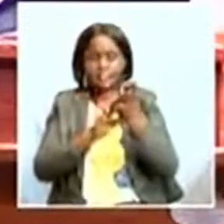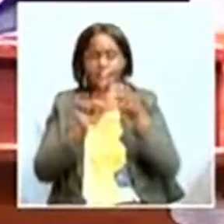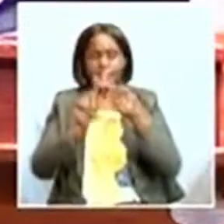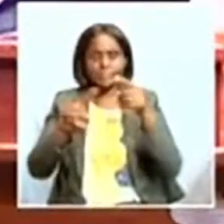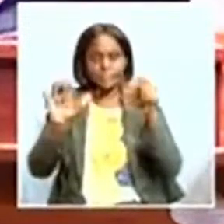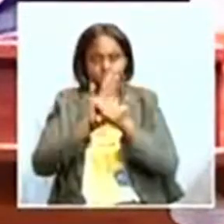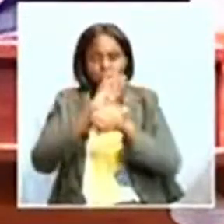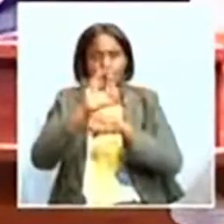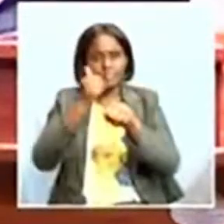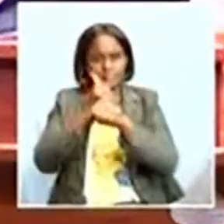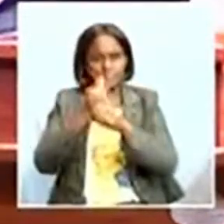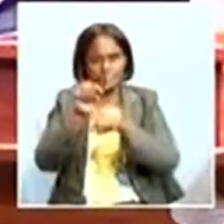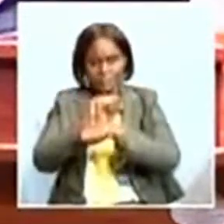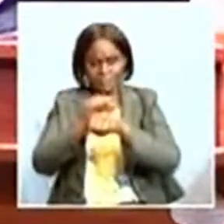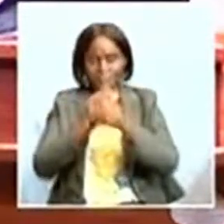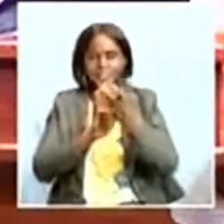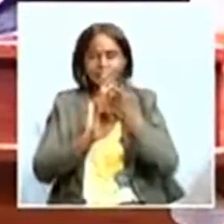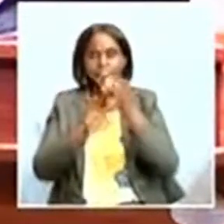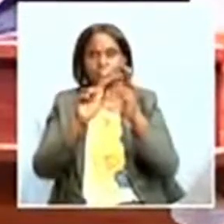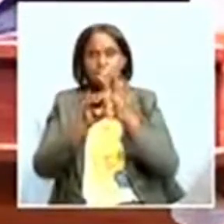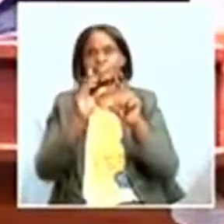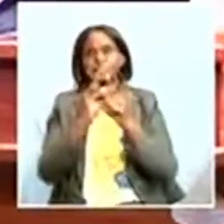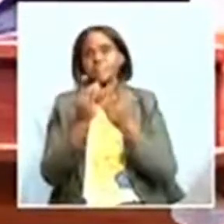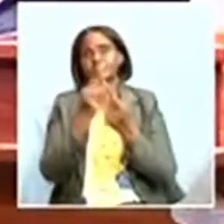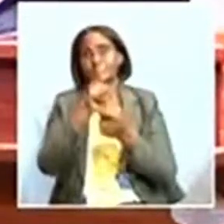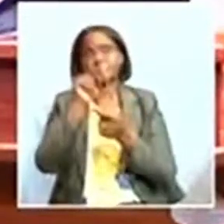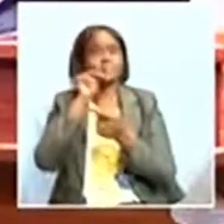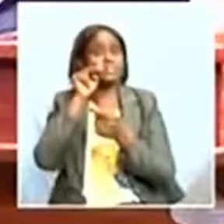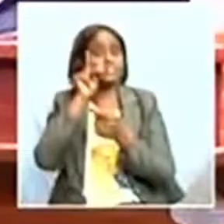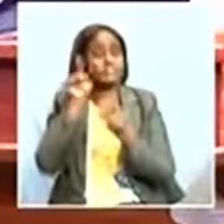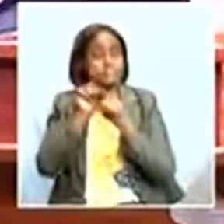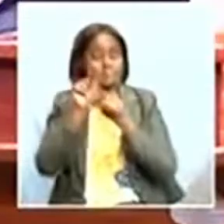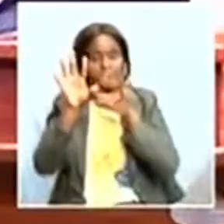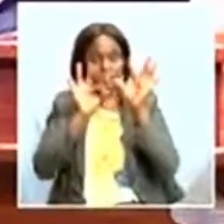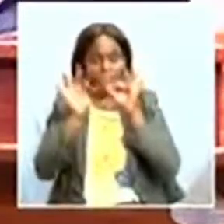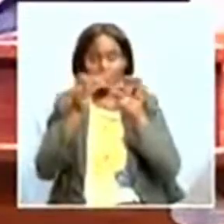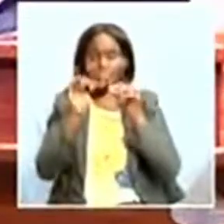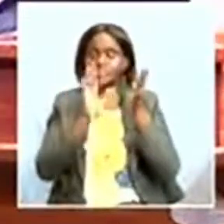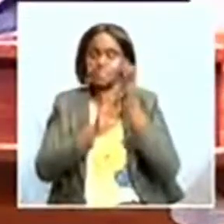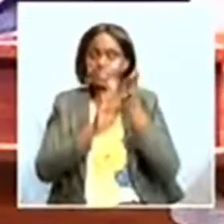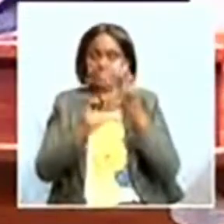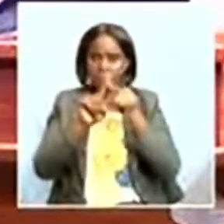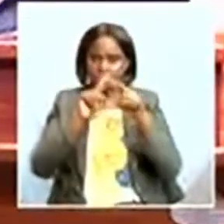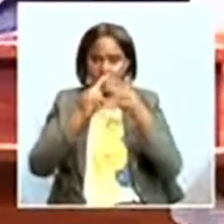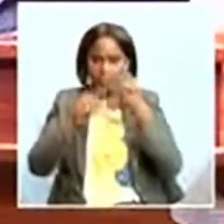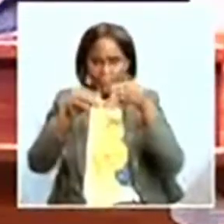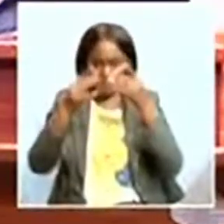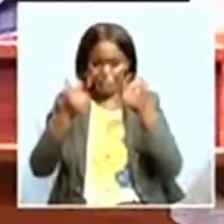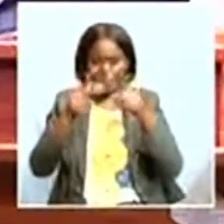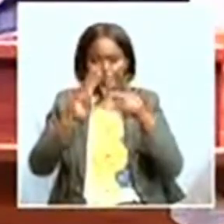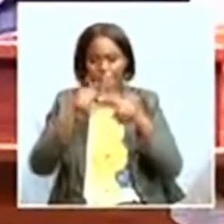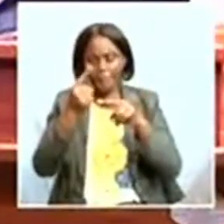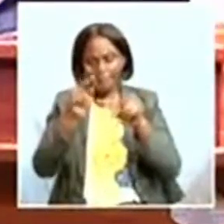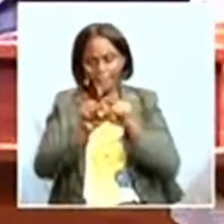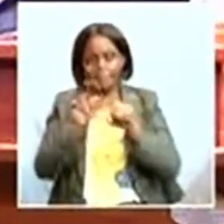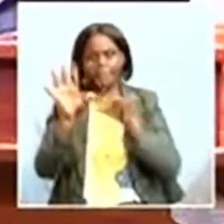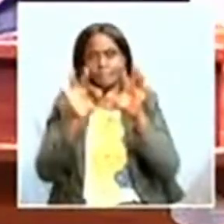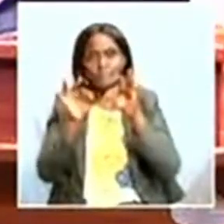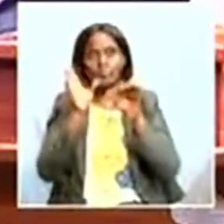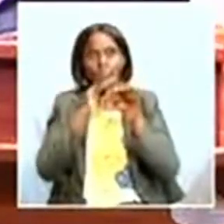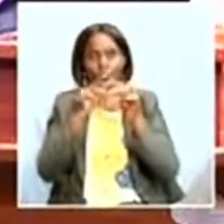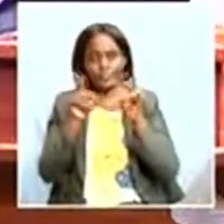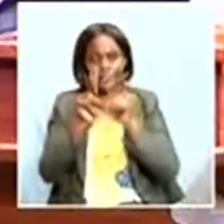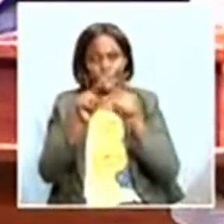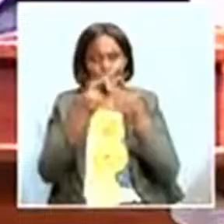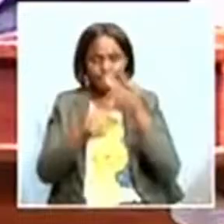fully established secondary schools in the district. The selection of schools to offer Form 1 has been carefully considered